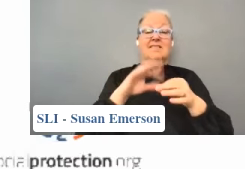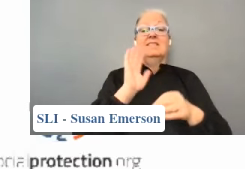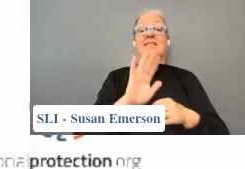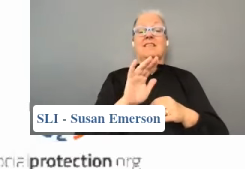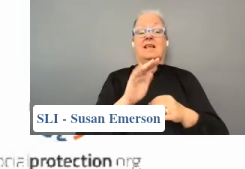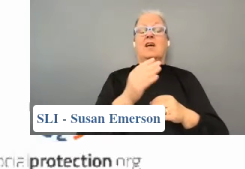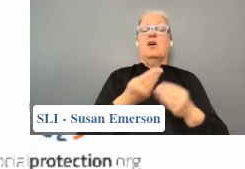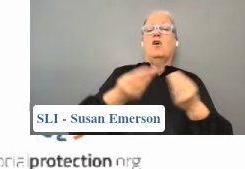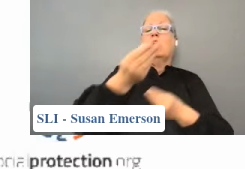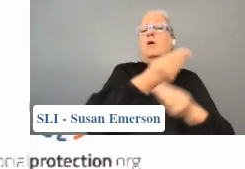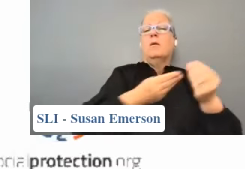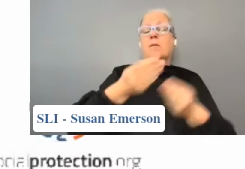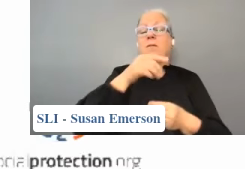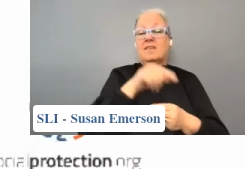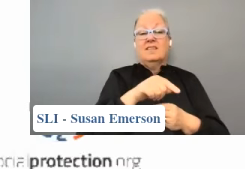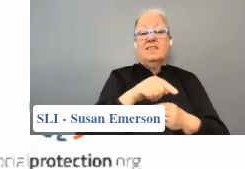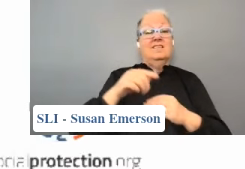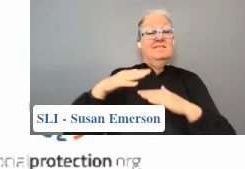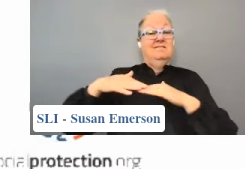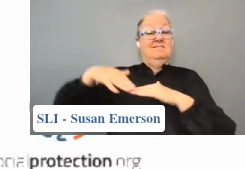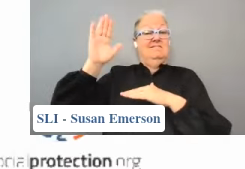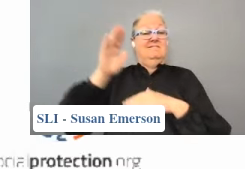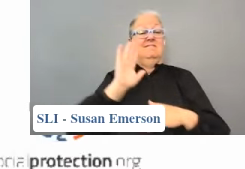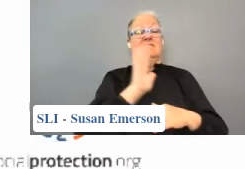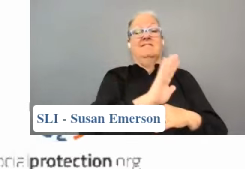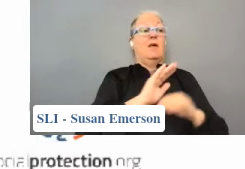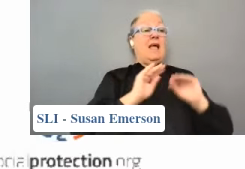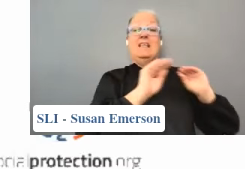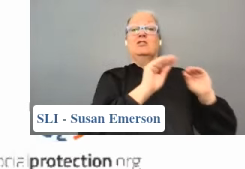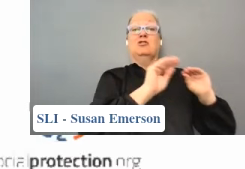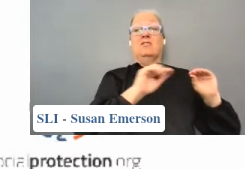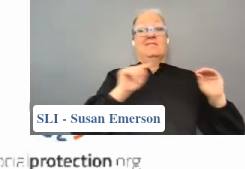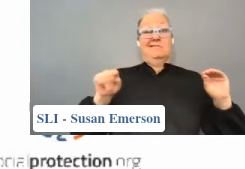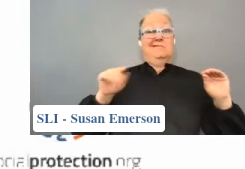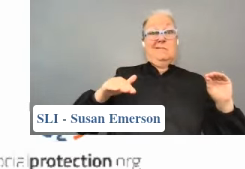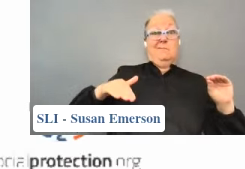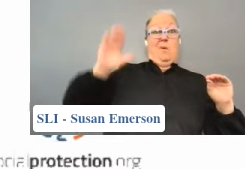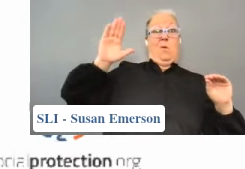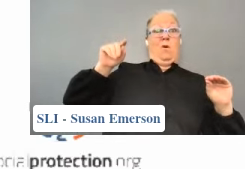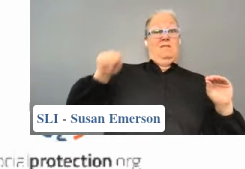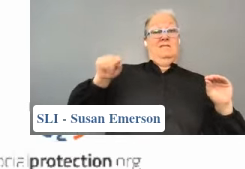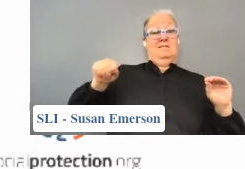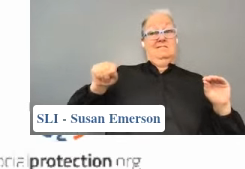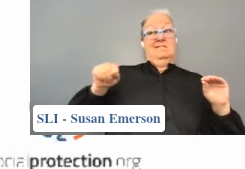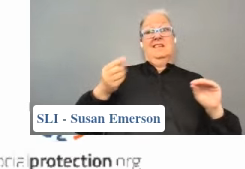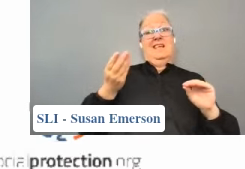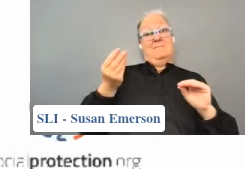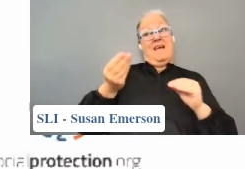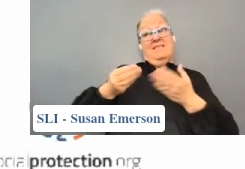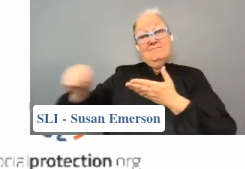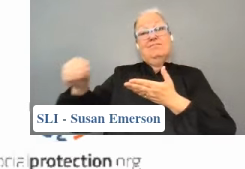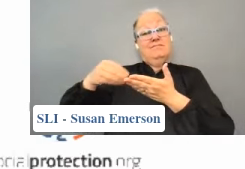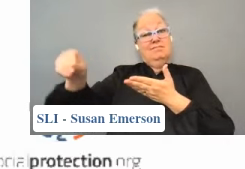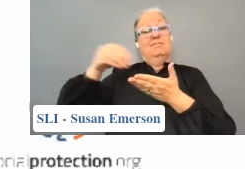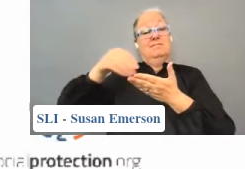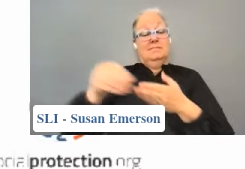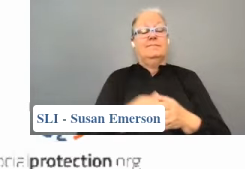fact higher than the costs of primary education. In our in the country I join you from,